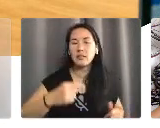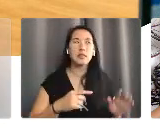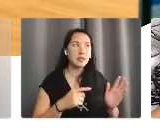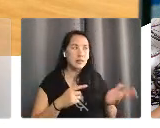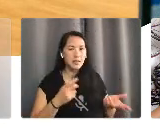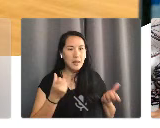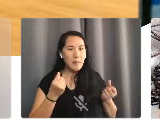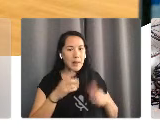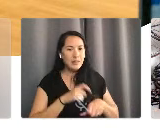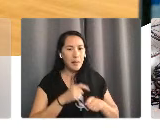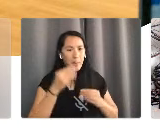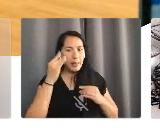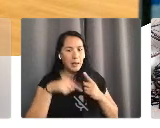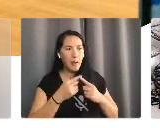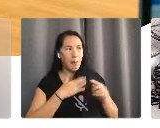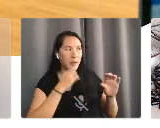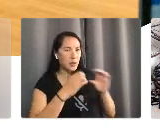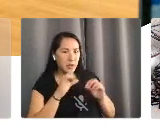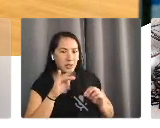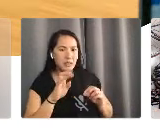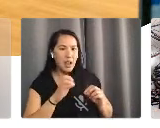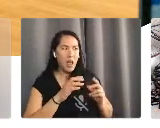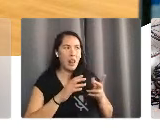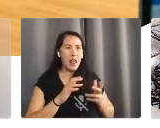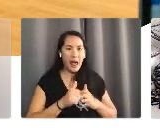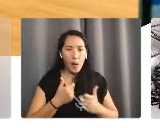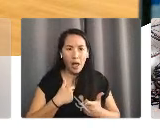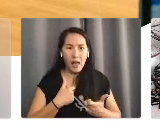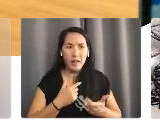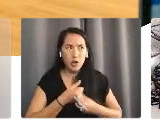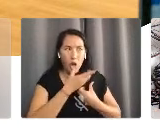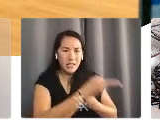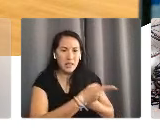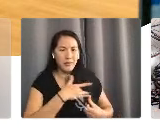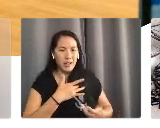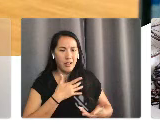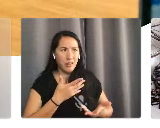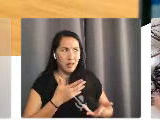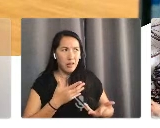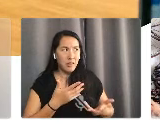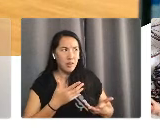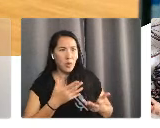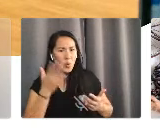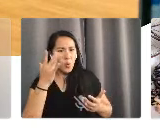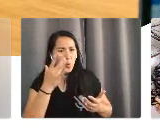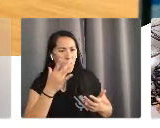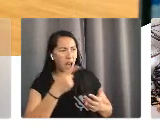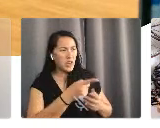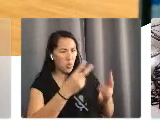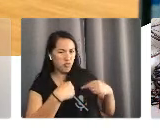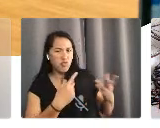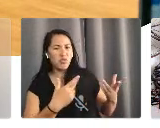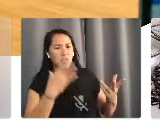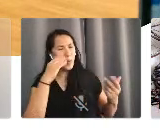my communication style with him, what I might have done to cause him to not want to interact with me in the same way that he interacted with my